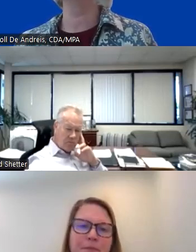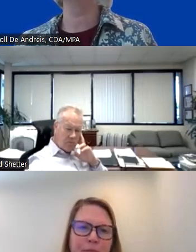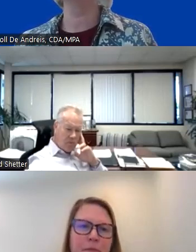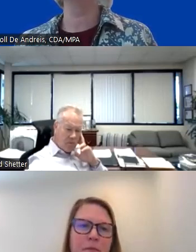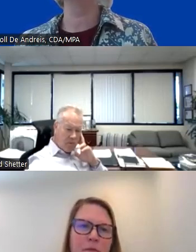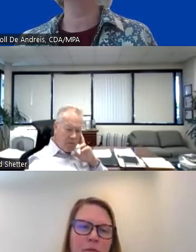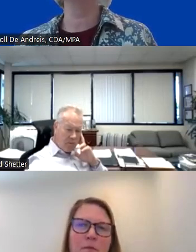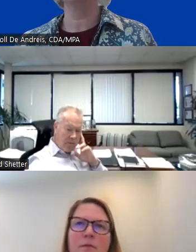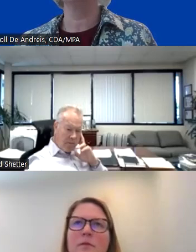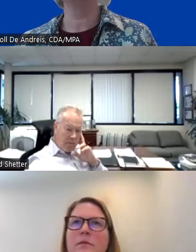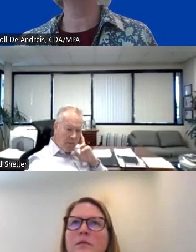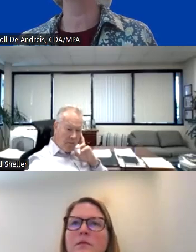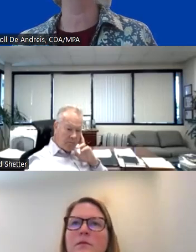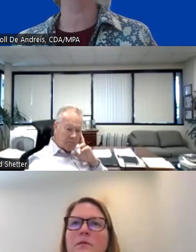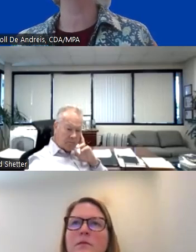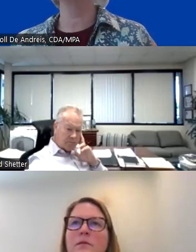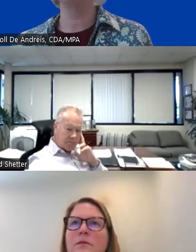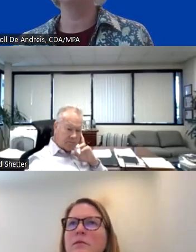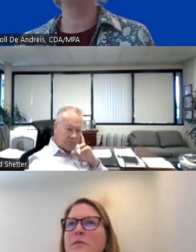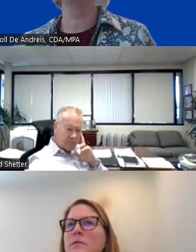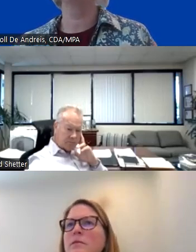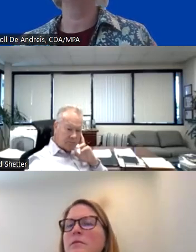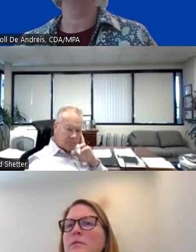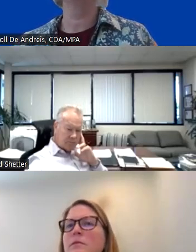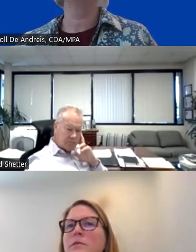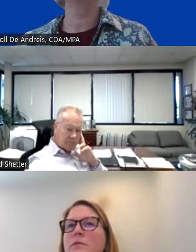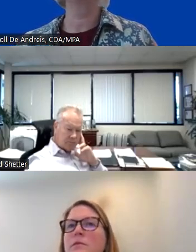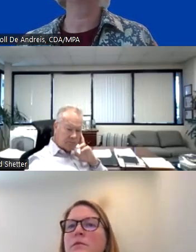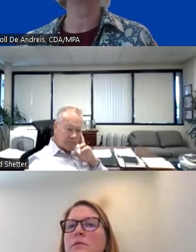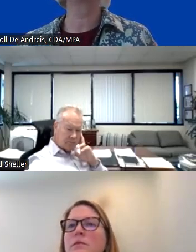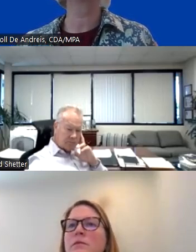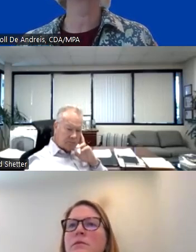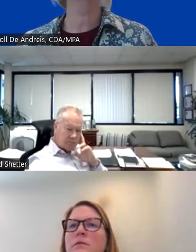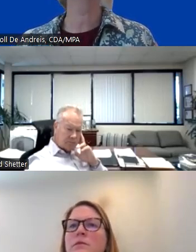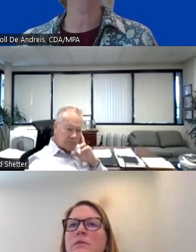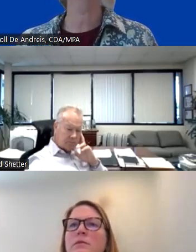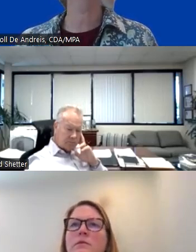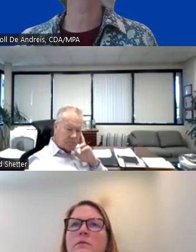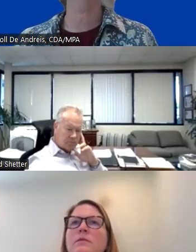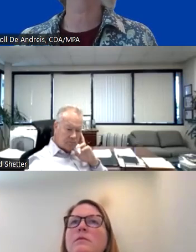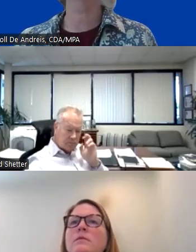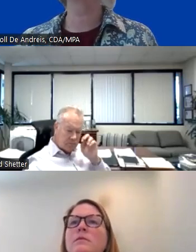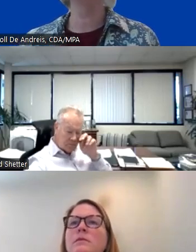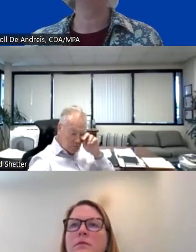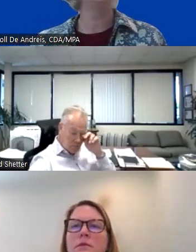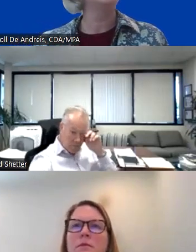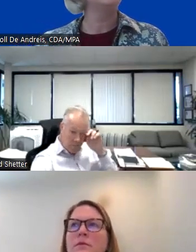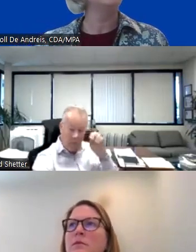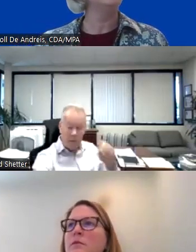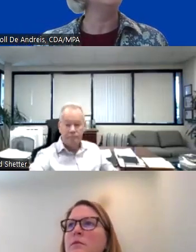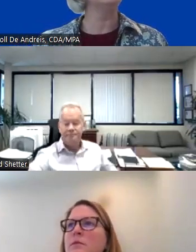So maybe Carol, I think you do here's how public comment works slides, and then we can take Shella's